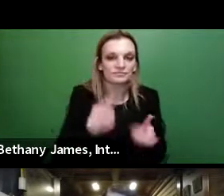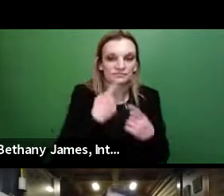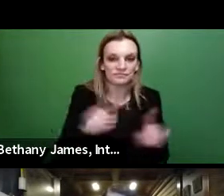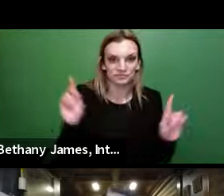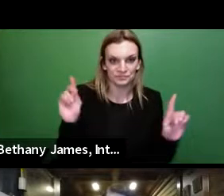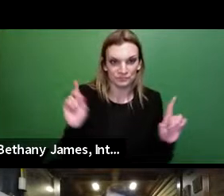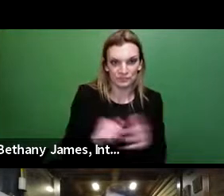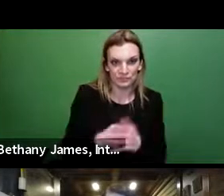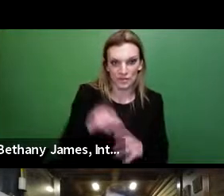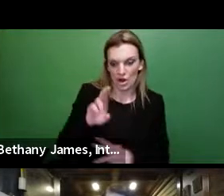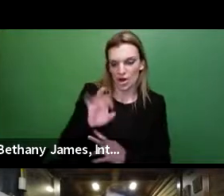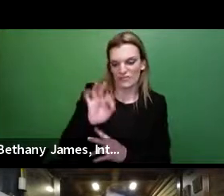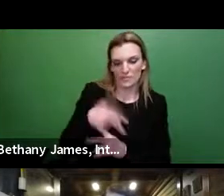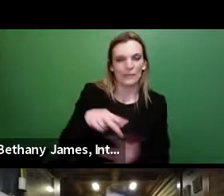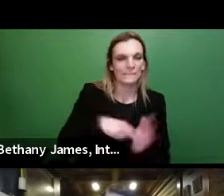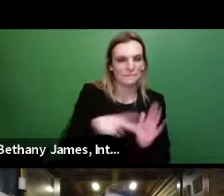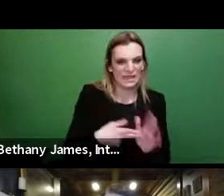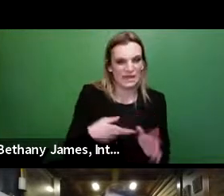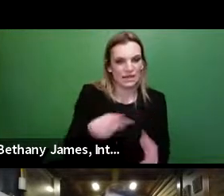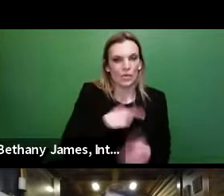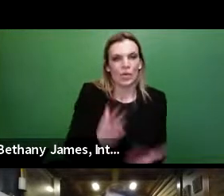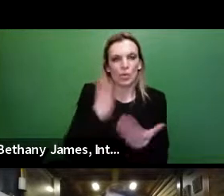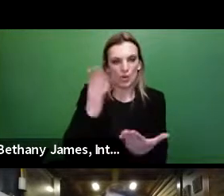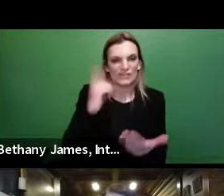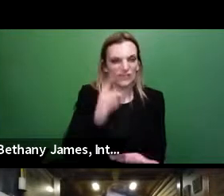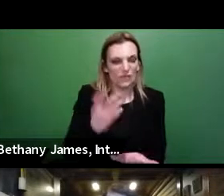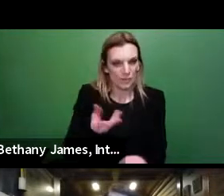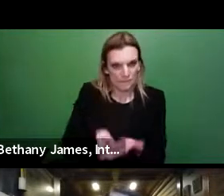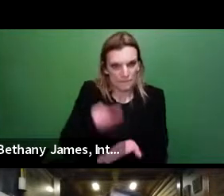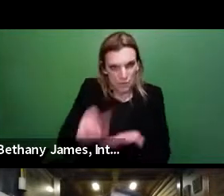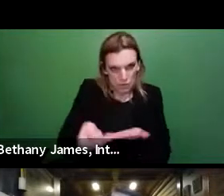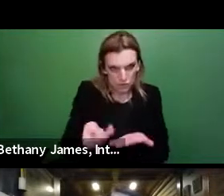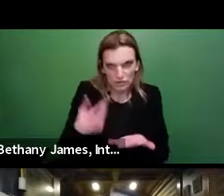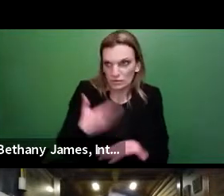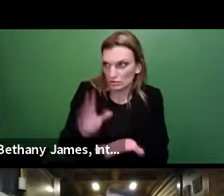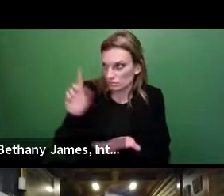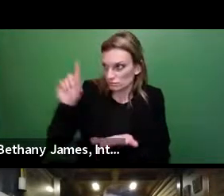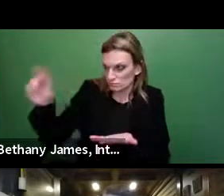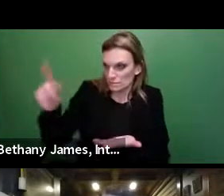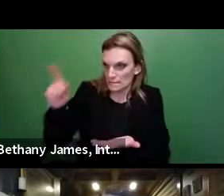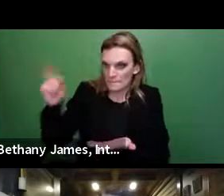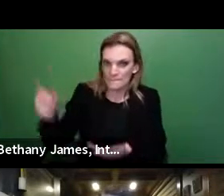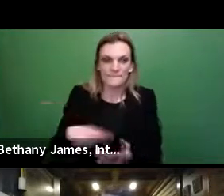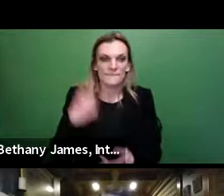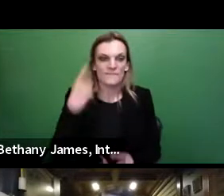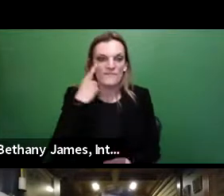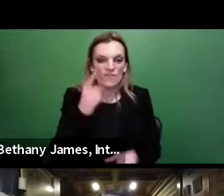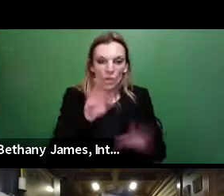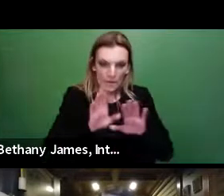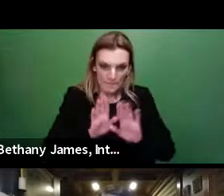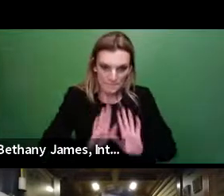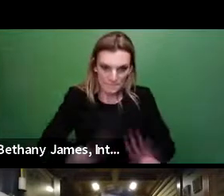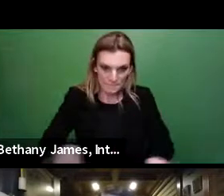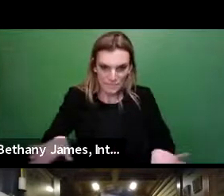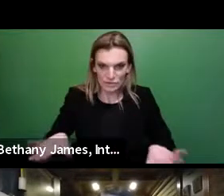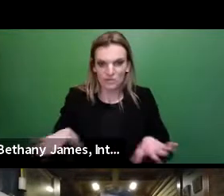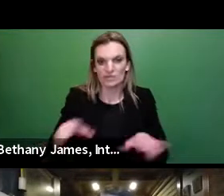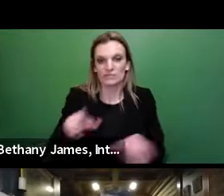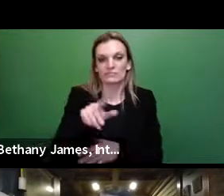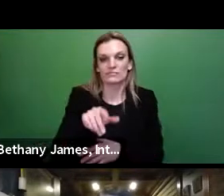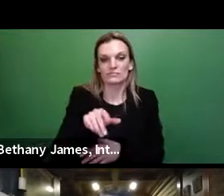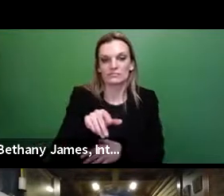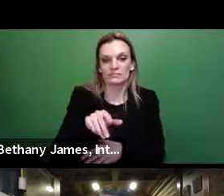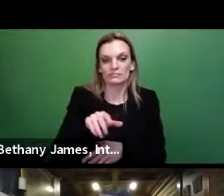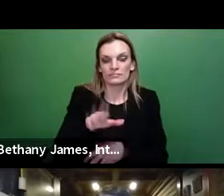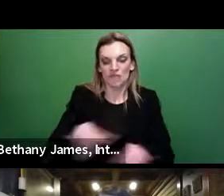our RFP or our request for proposals in the Michigan TriShare Childcare Program, which came